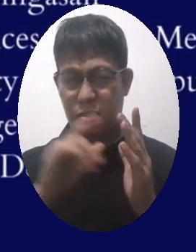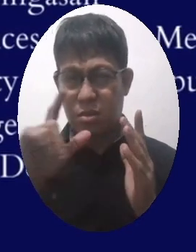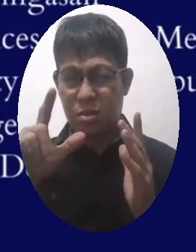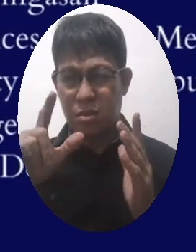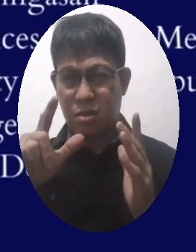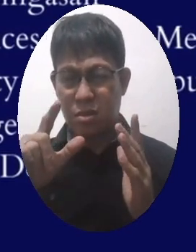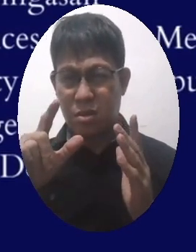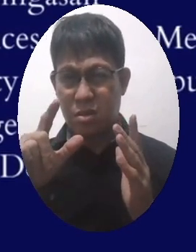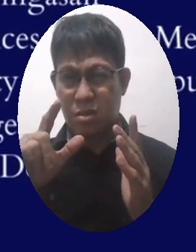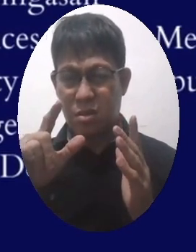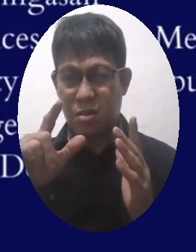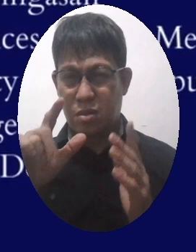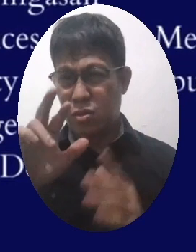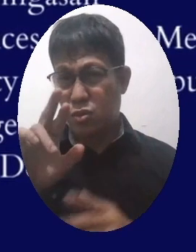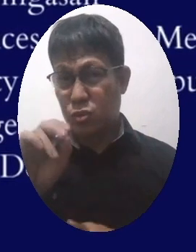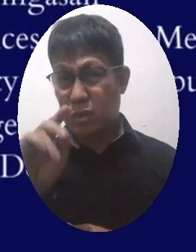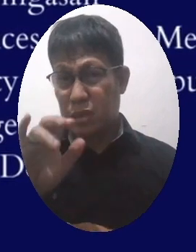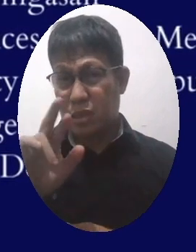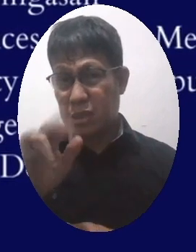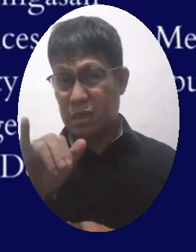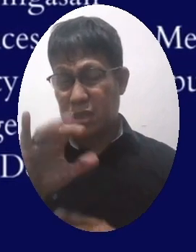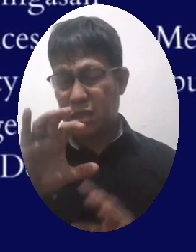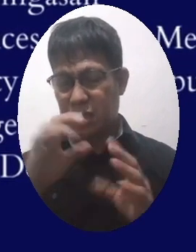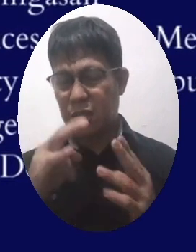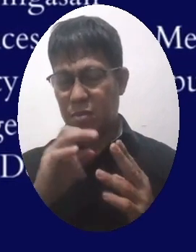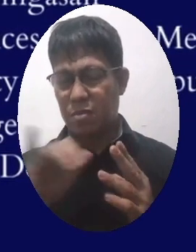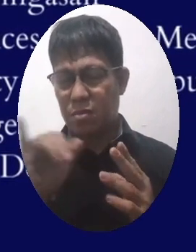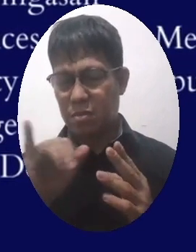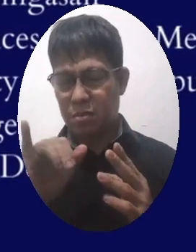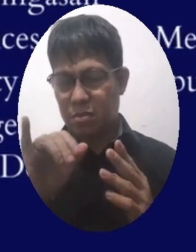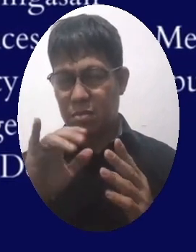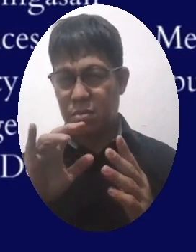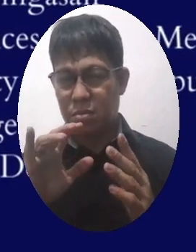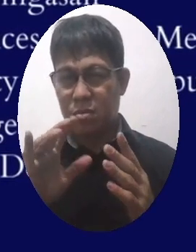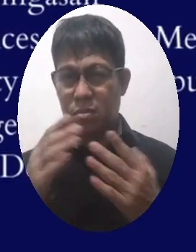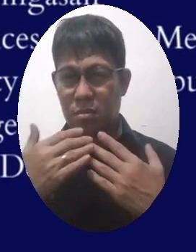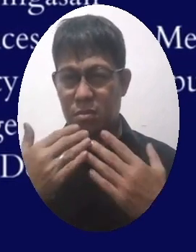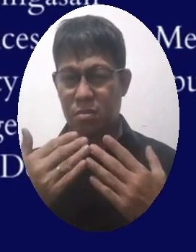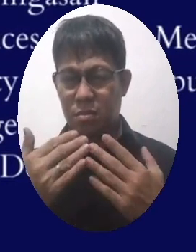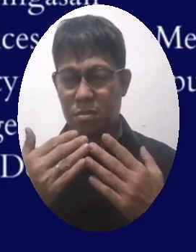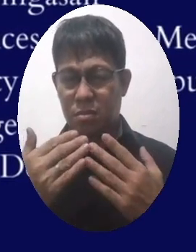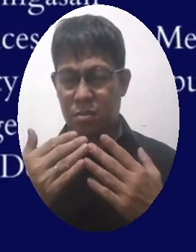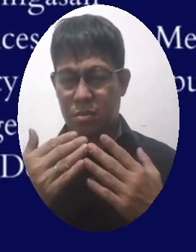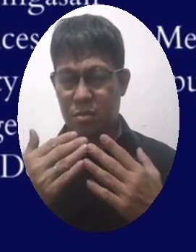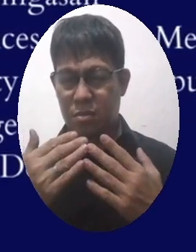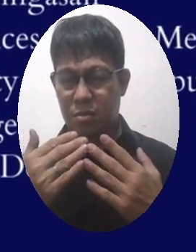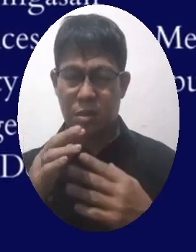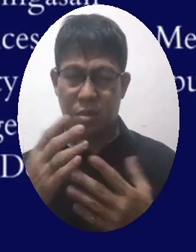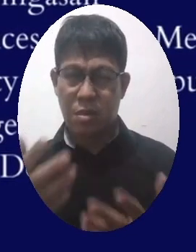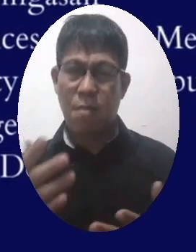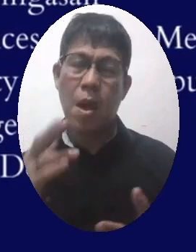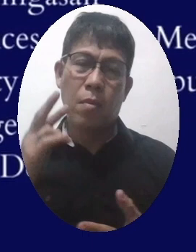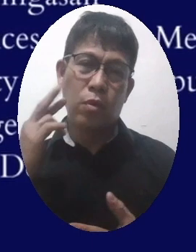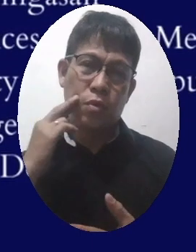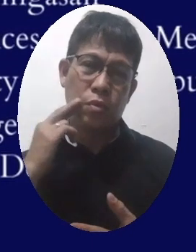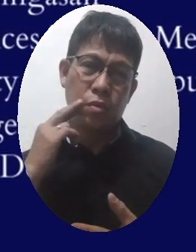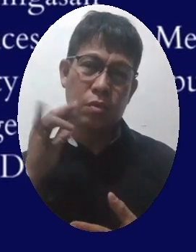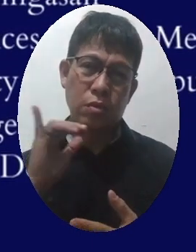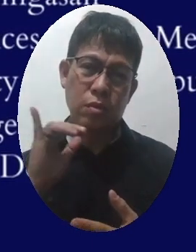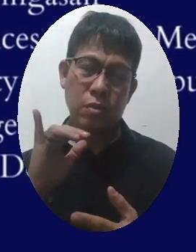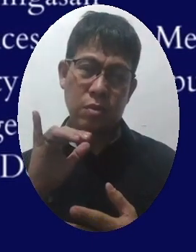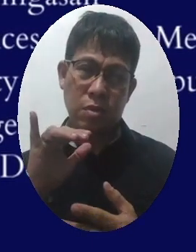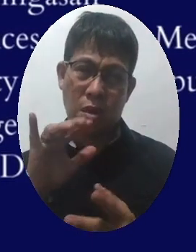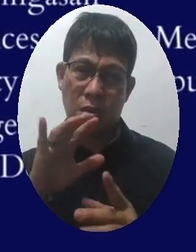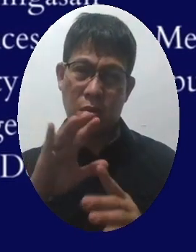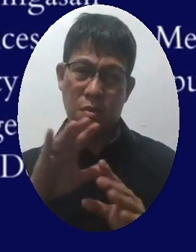Rotary Club of West Triangle, Rotary Club of South Triangle, James Wenceslao, Rose Kalingasan,